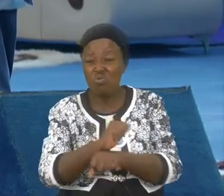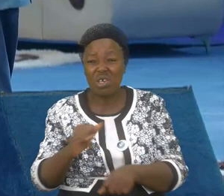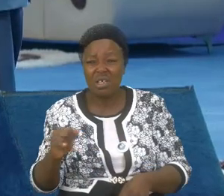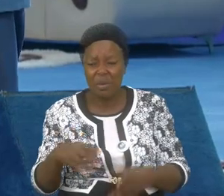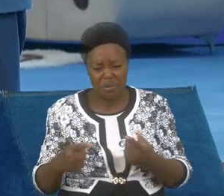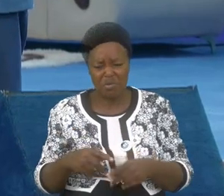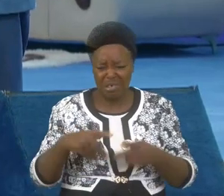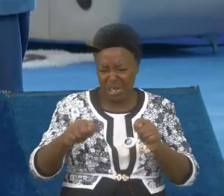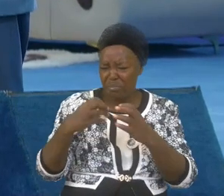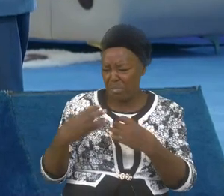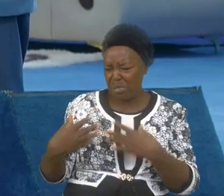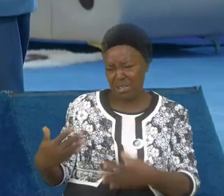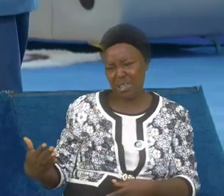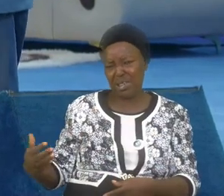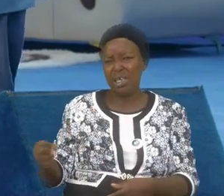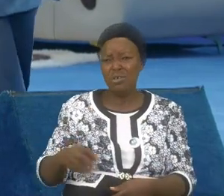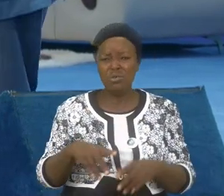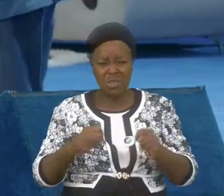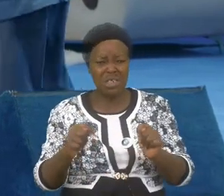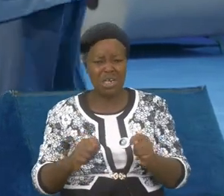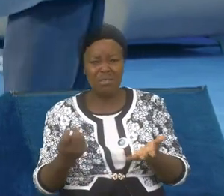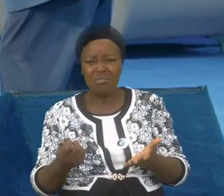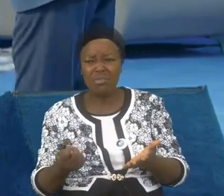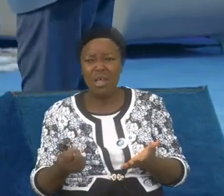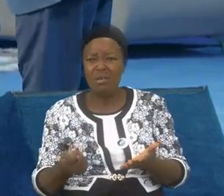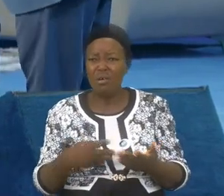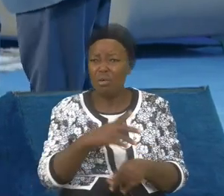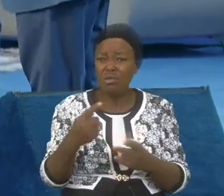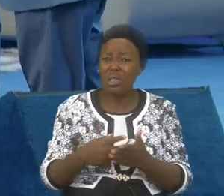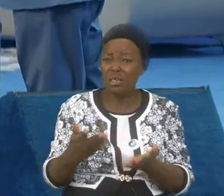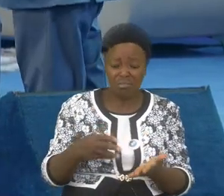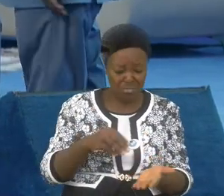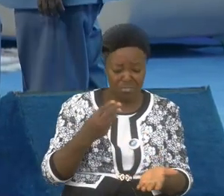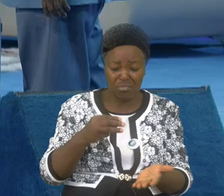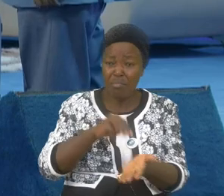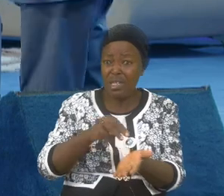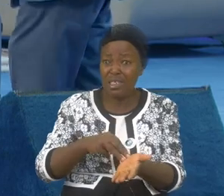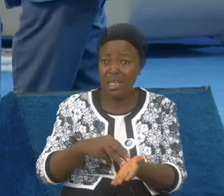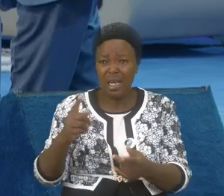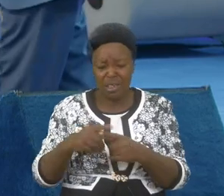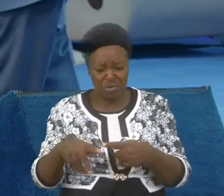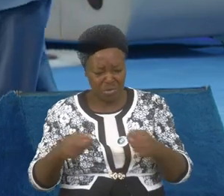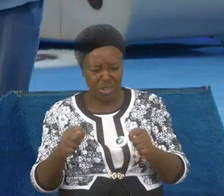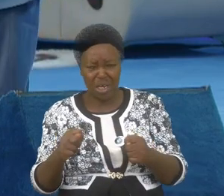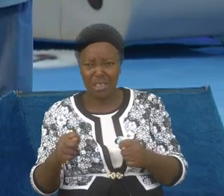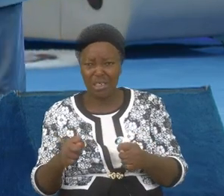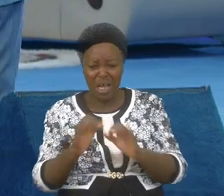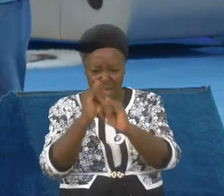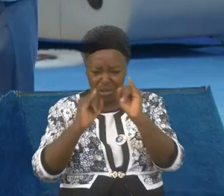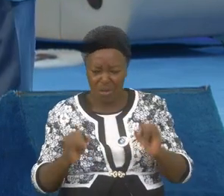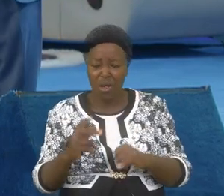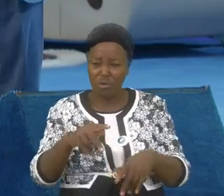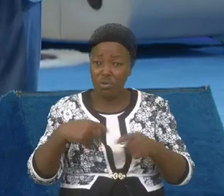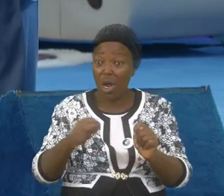medicine? Have you tried idolatry? Have you tried all the powers they talk about in the village, in your